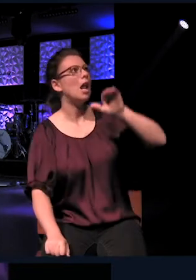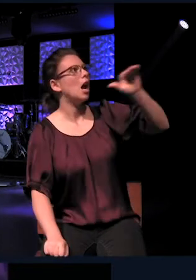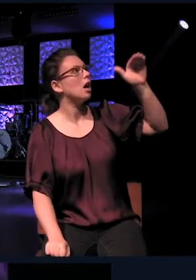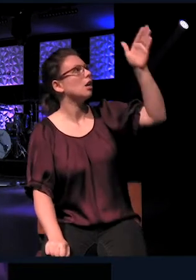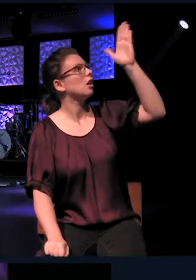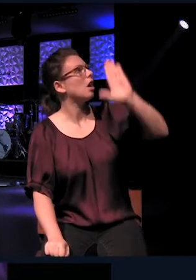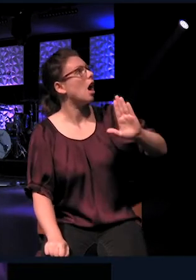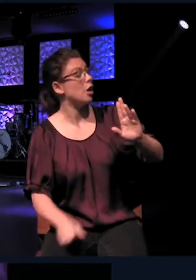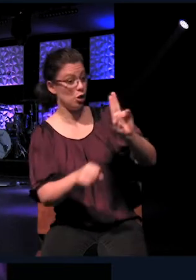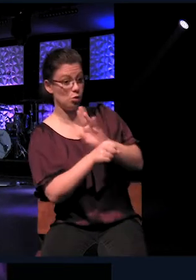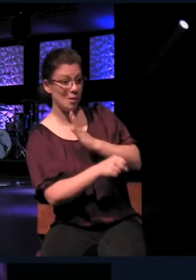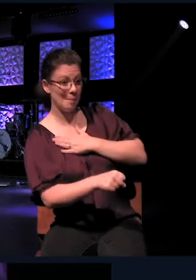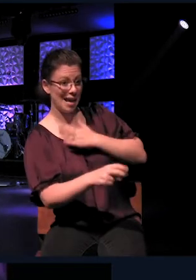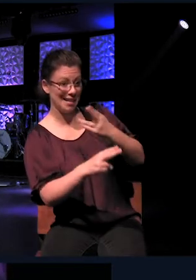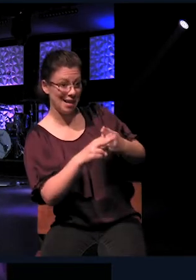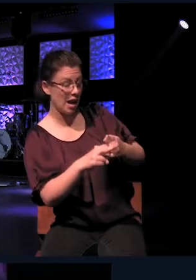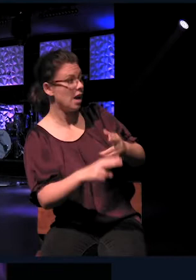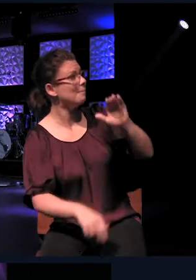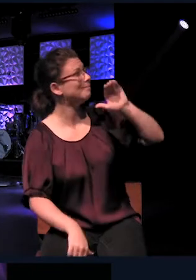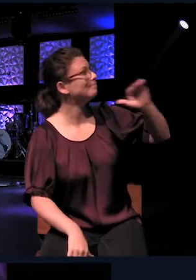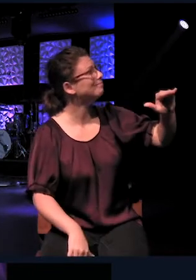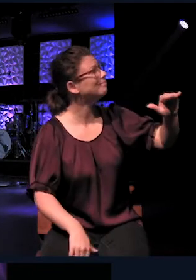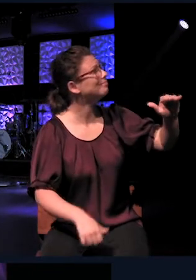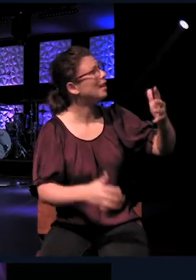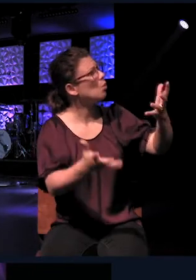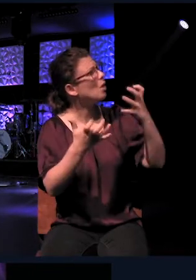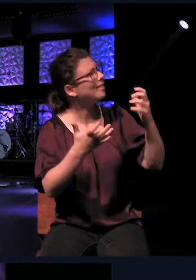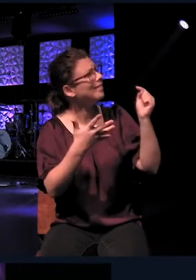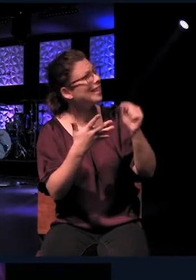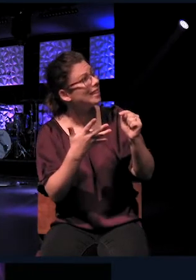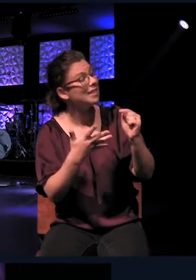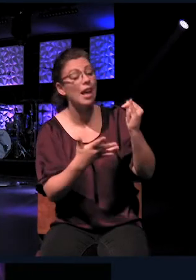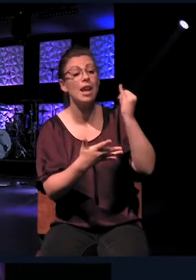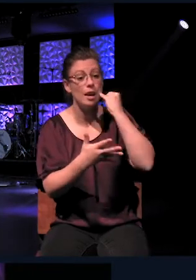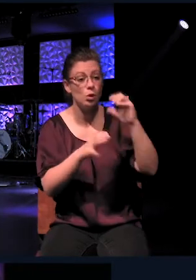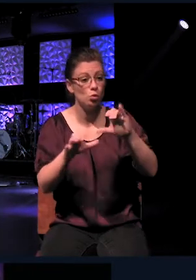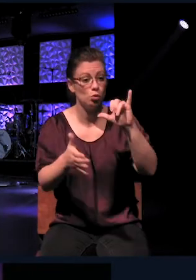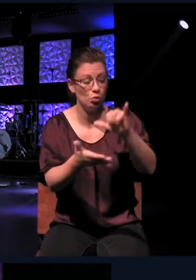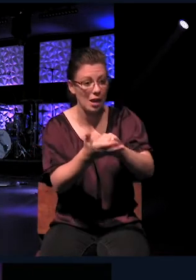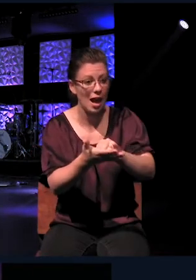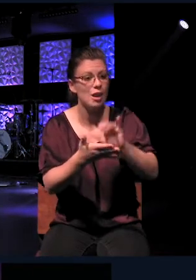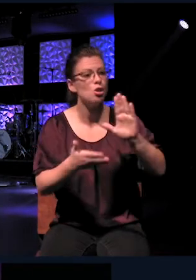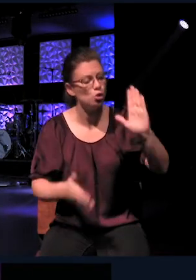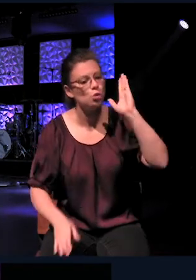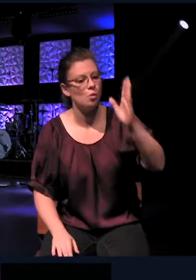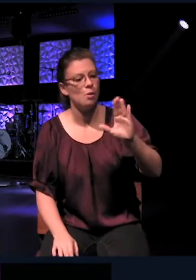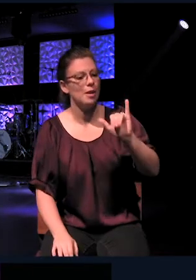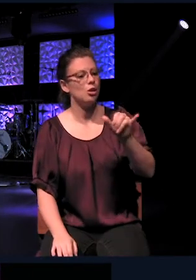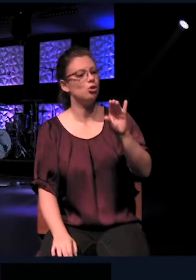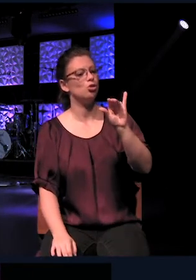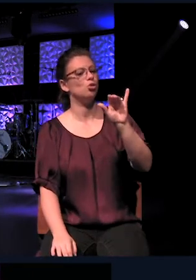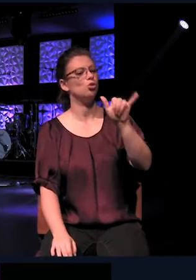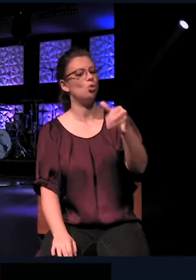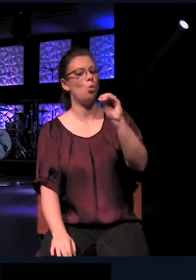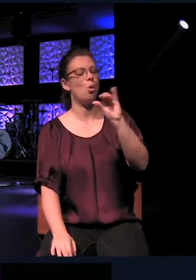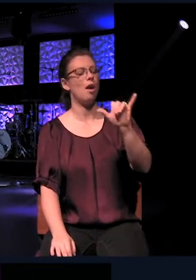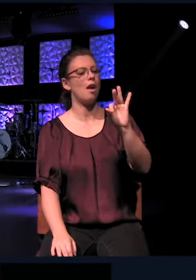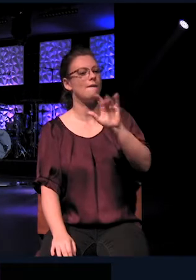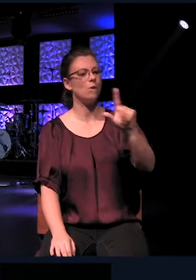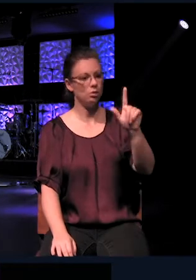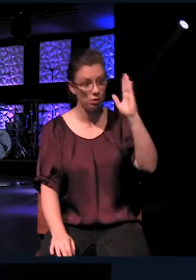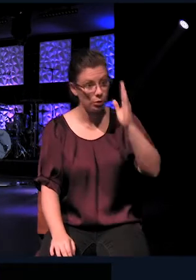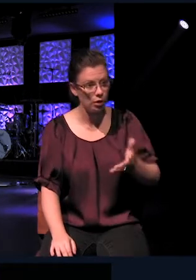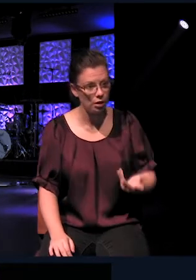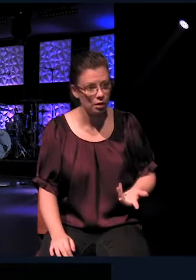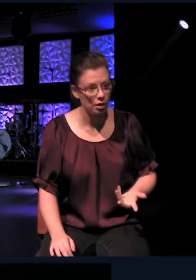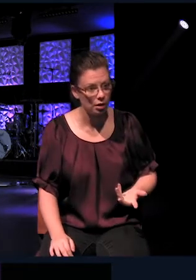name and you will receive and you will have abundant joy. Joy is my strength because of Jesus. Jesus